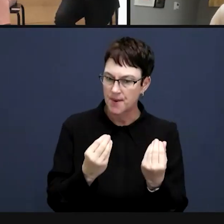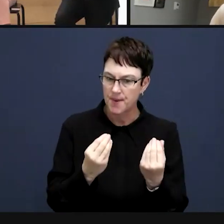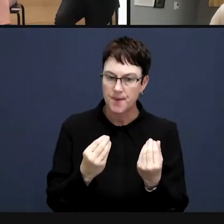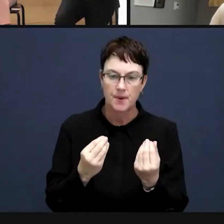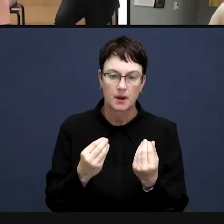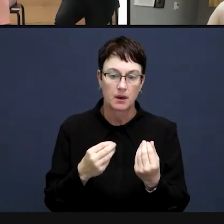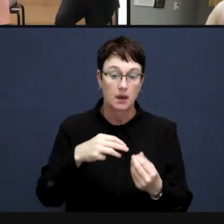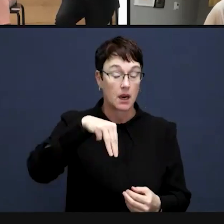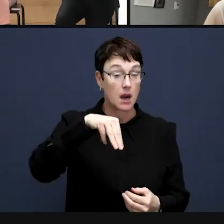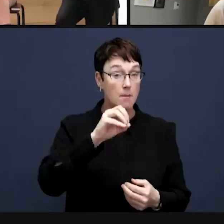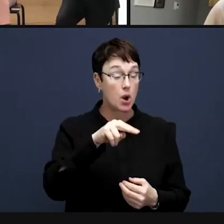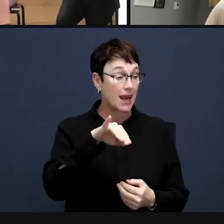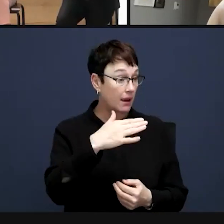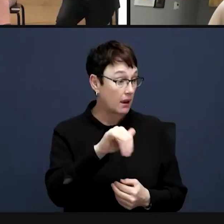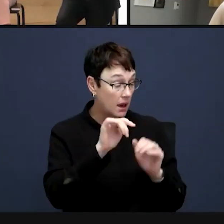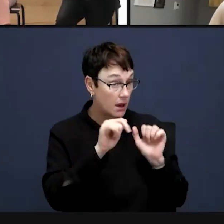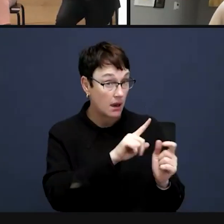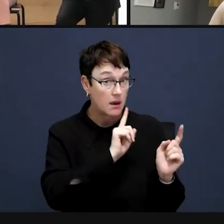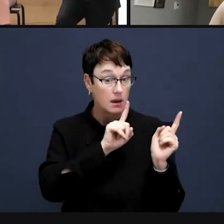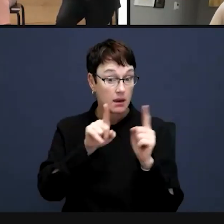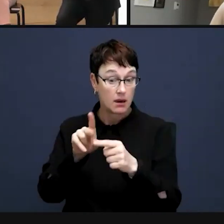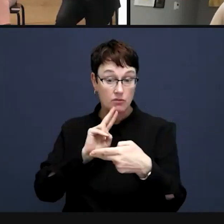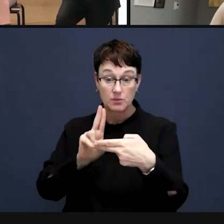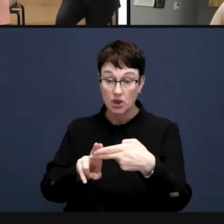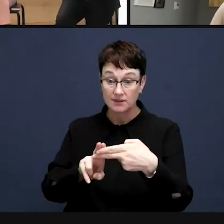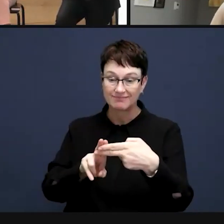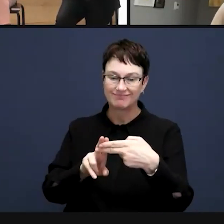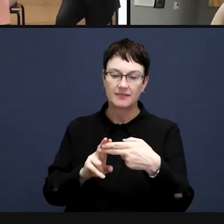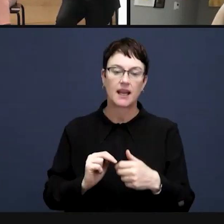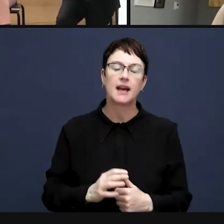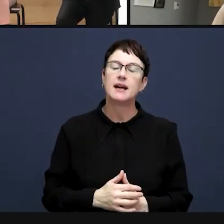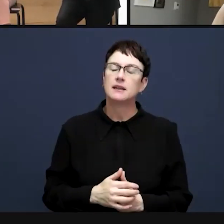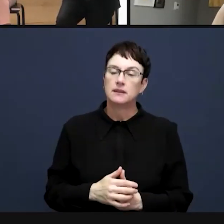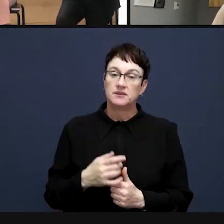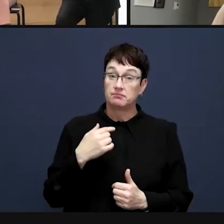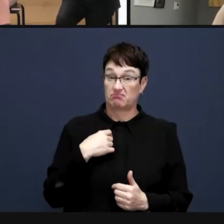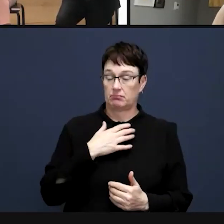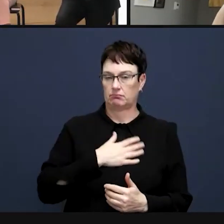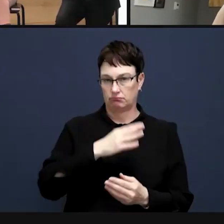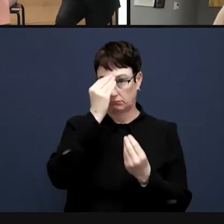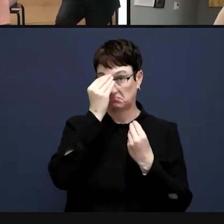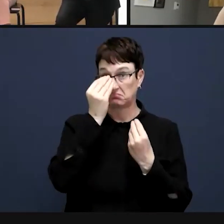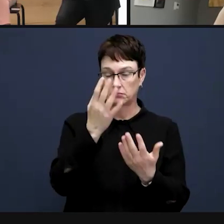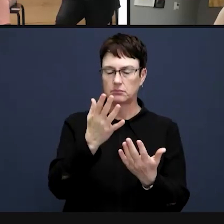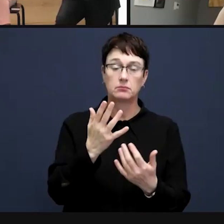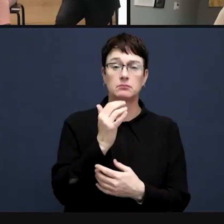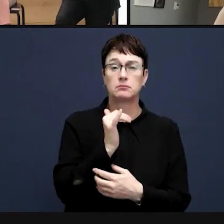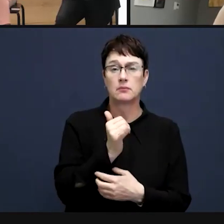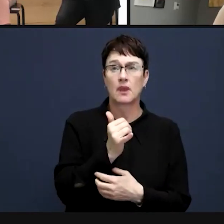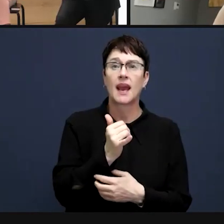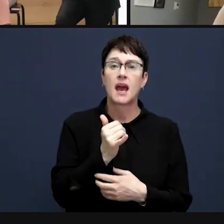or if you want me to respond. I mean, just to let you know that yes, the only certification